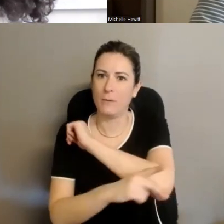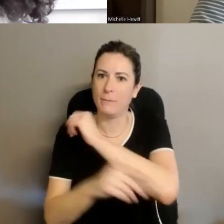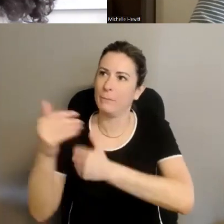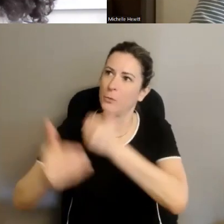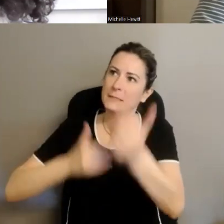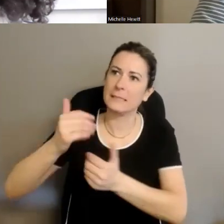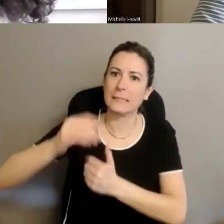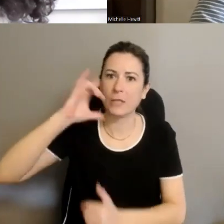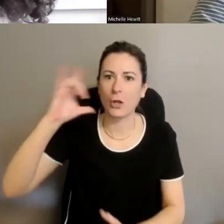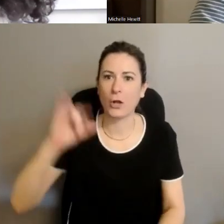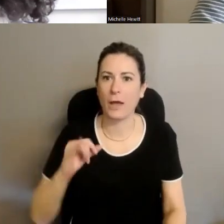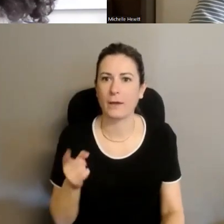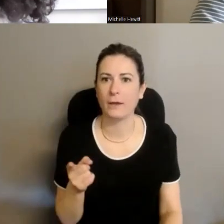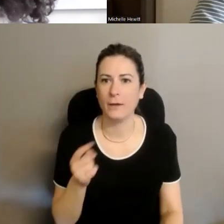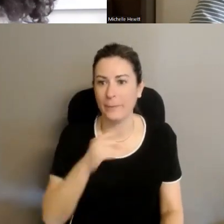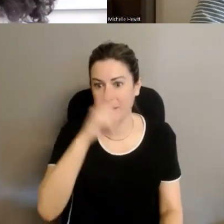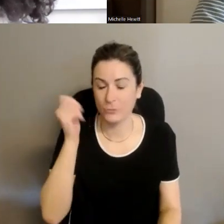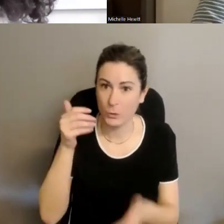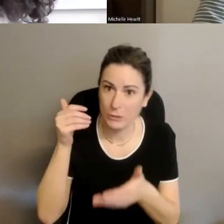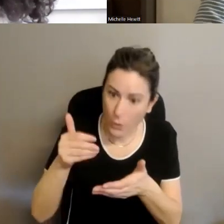so close.